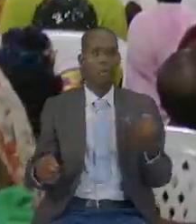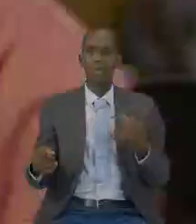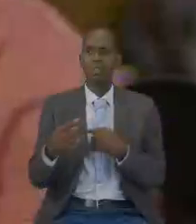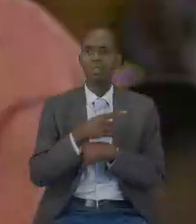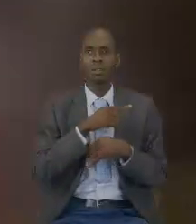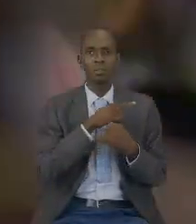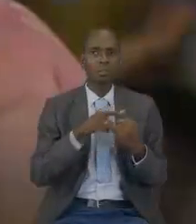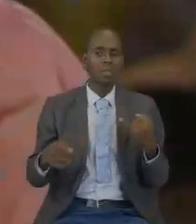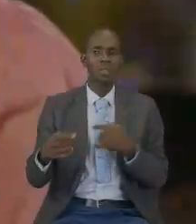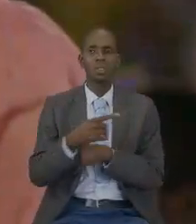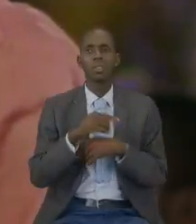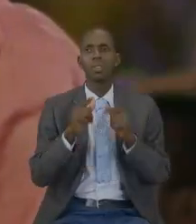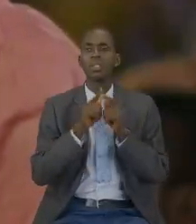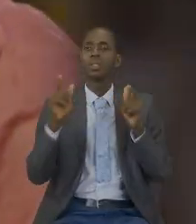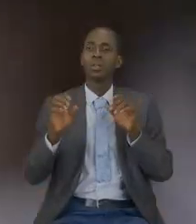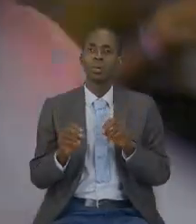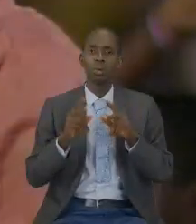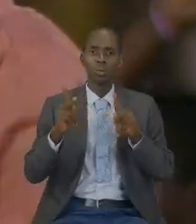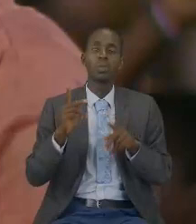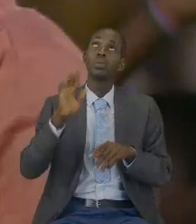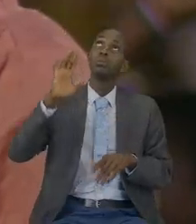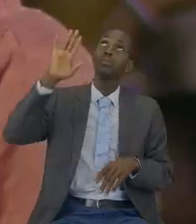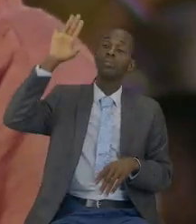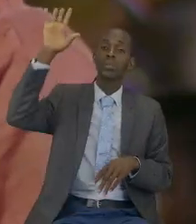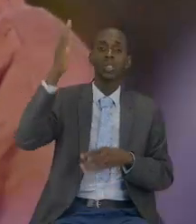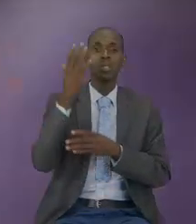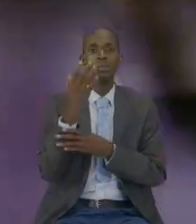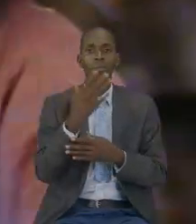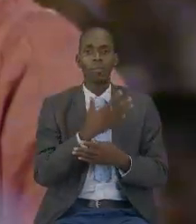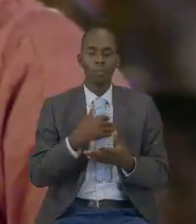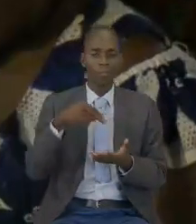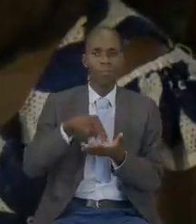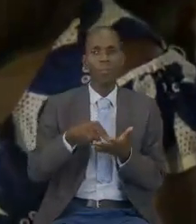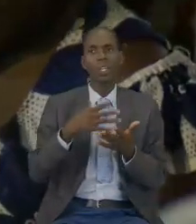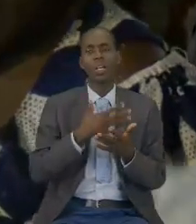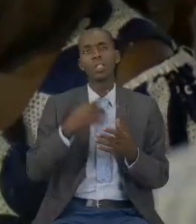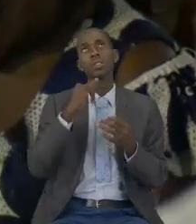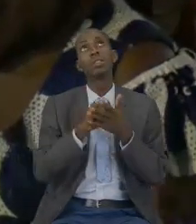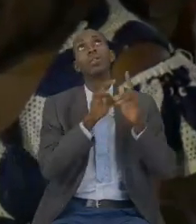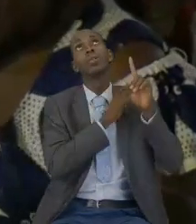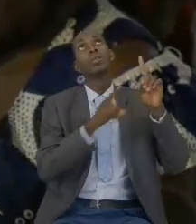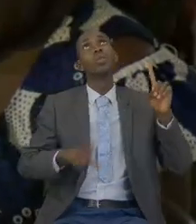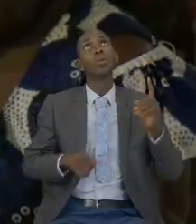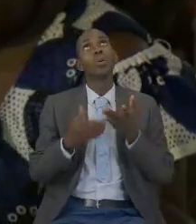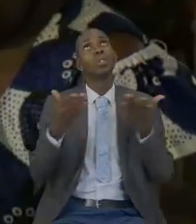Final day. Great opportunity. Raise up that hand and stand up and say, Lord,